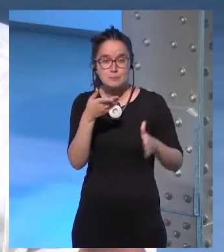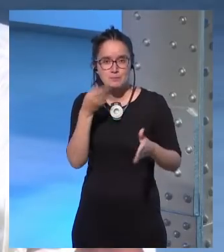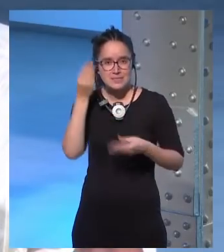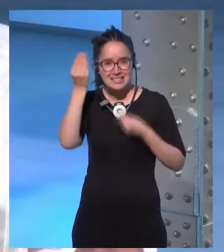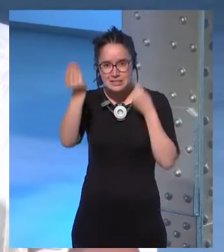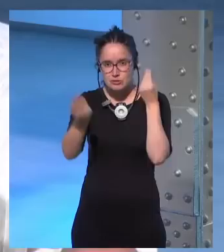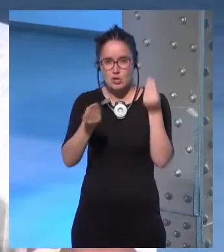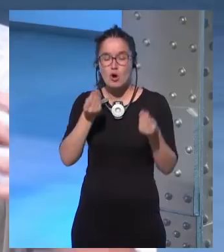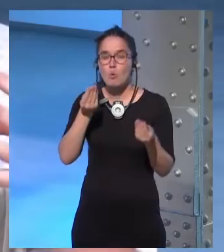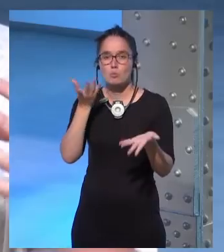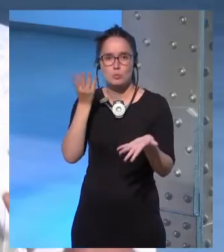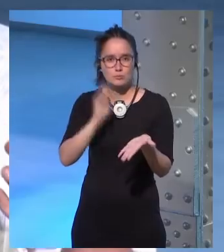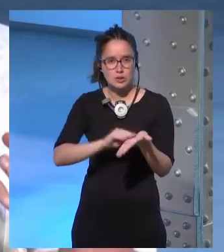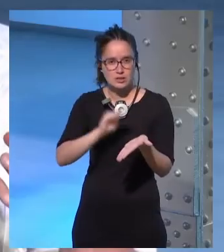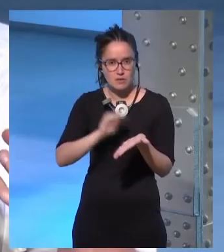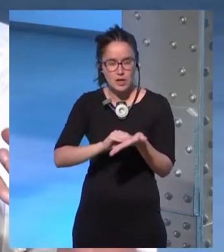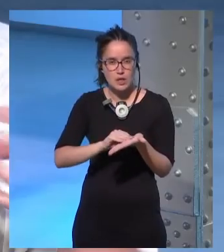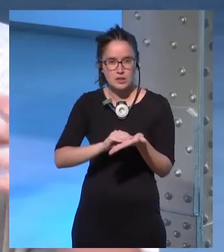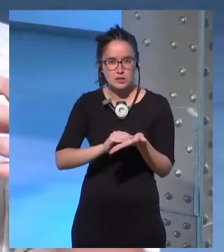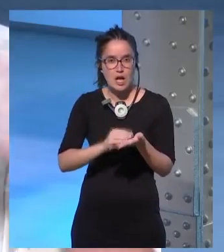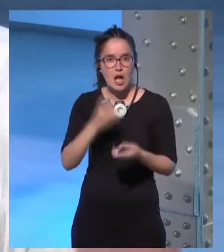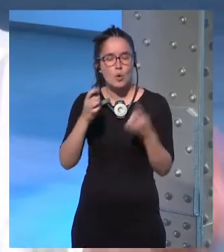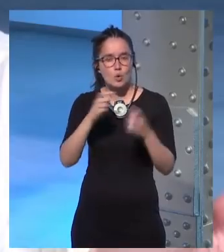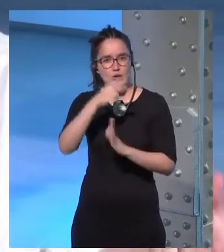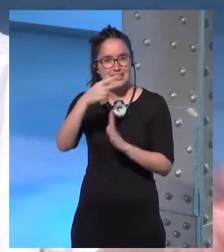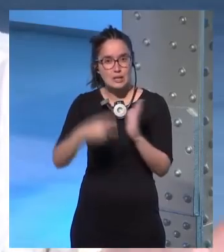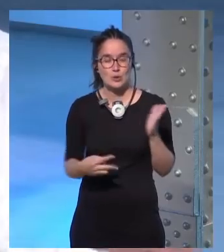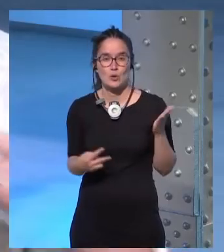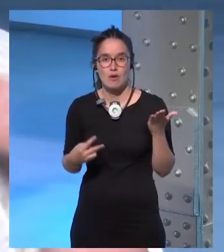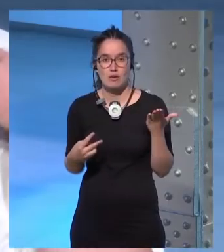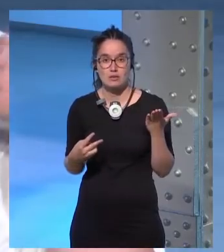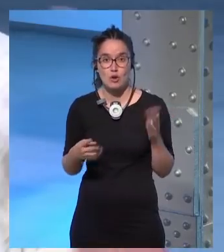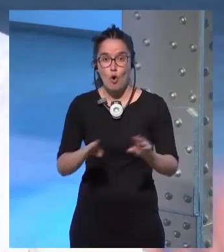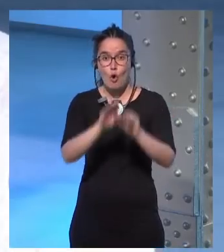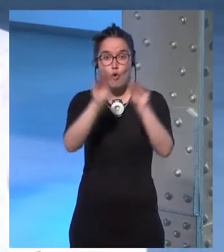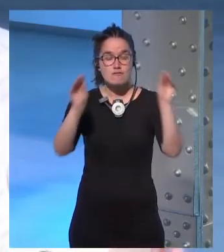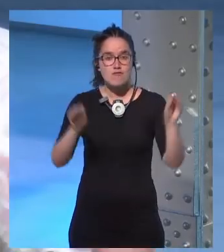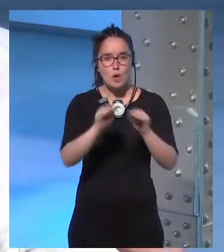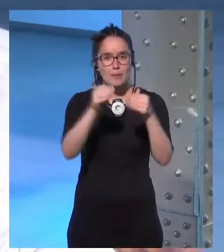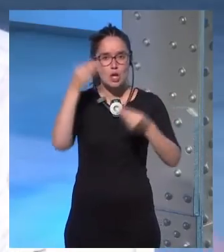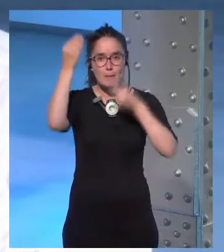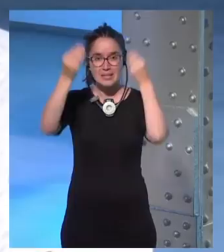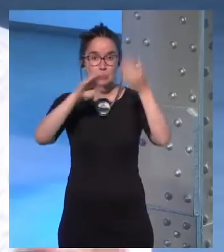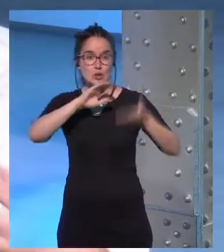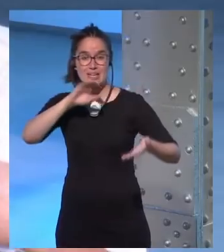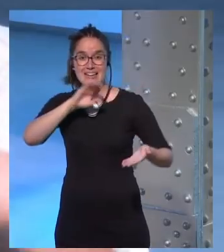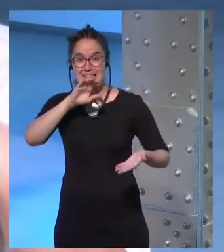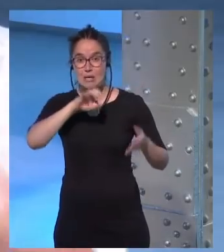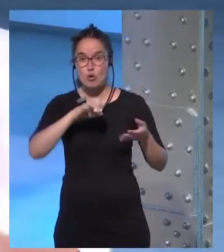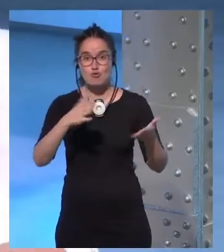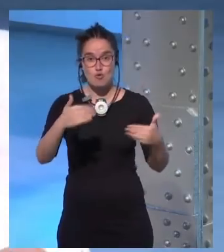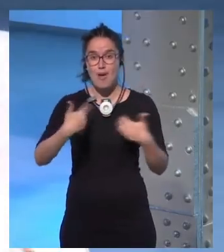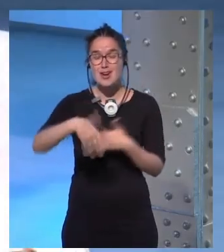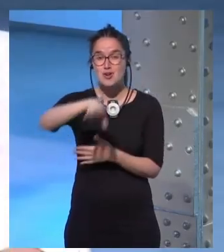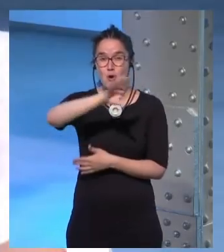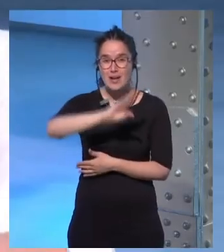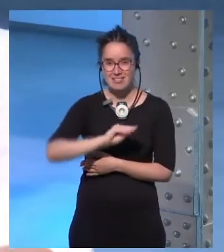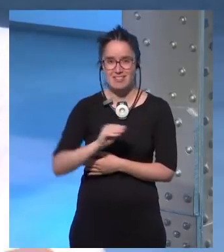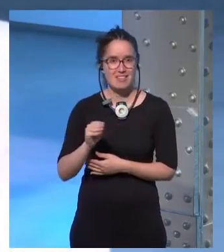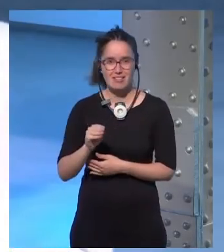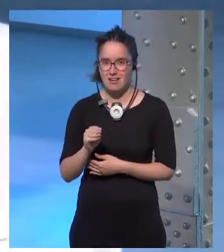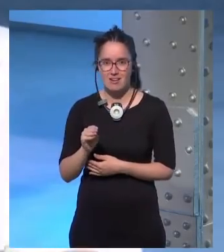understand the difference. They don't understand that this is not something to emulate. This is not somebody you want to be. This is to show you how